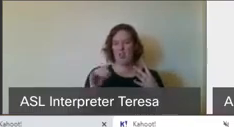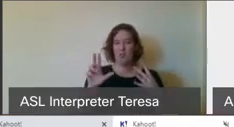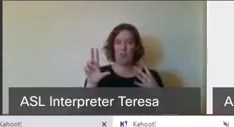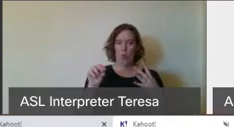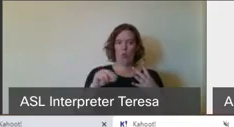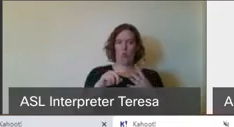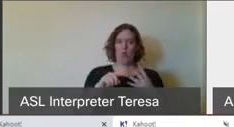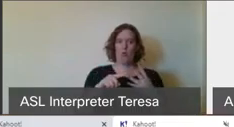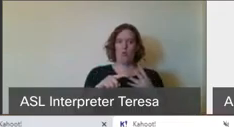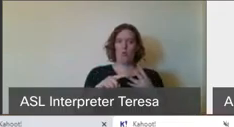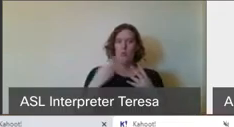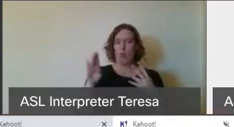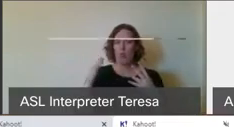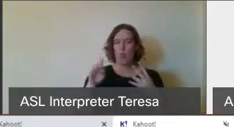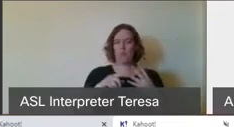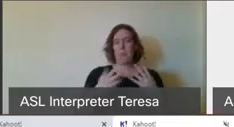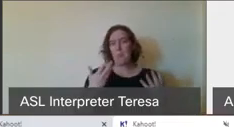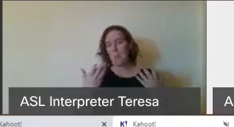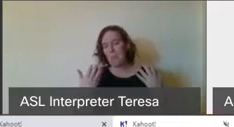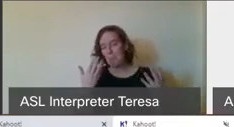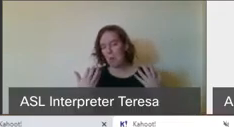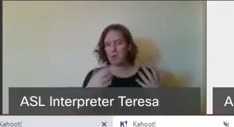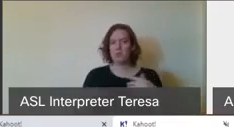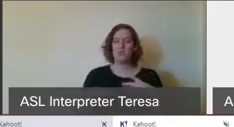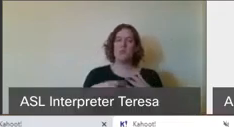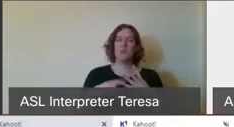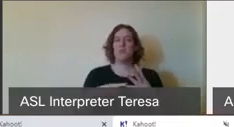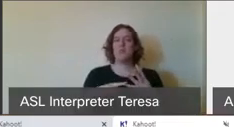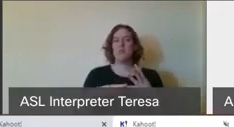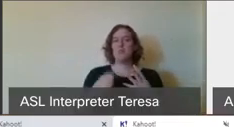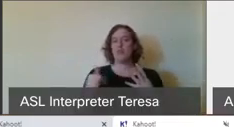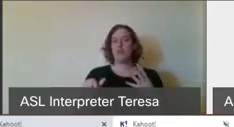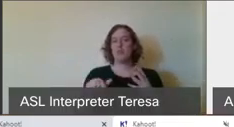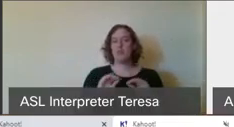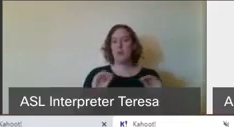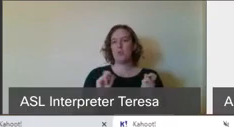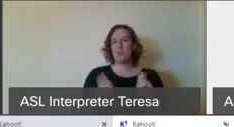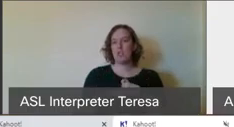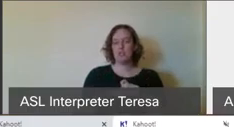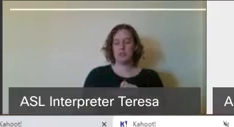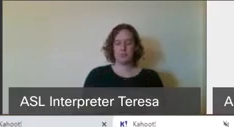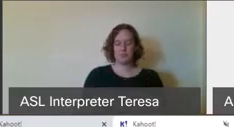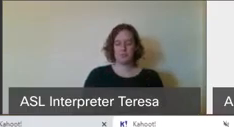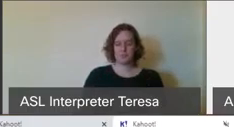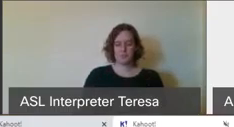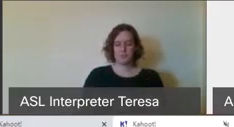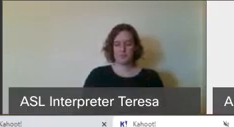no. Blue is the diamond for somewhat, and a green square for no change.